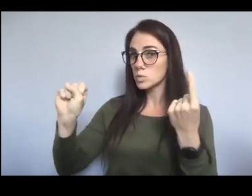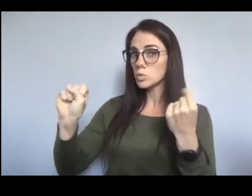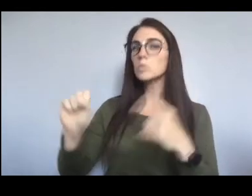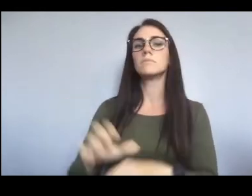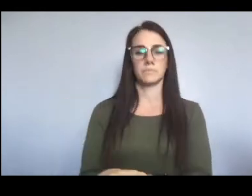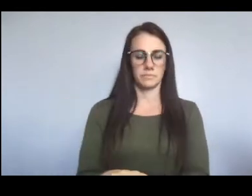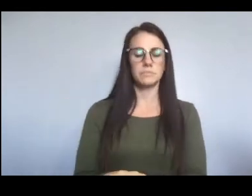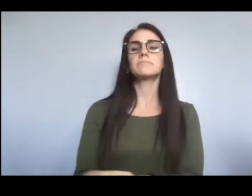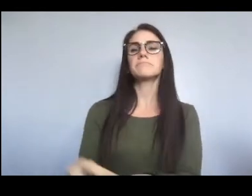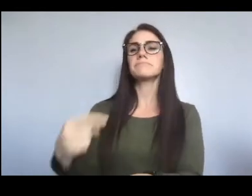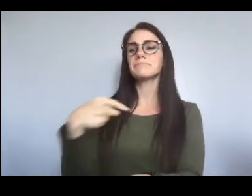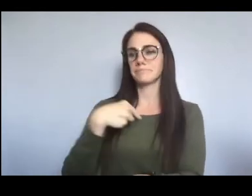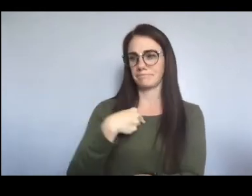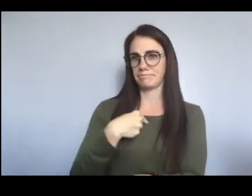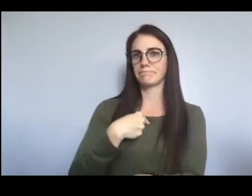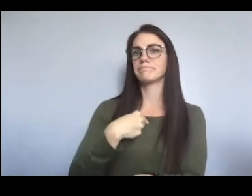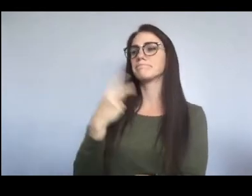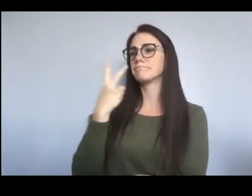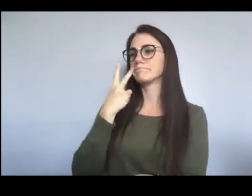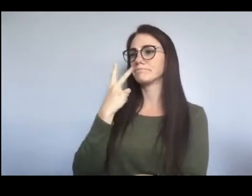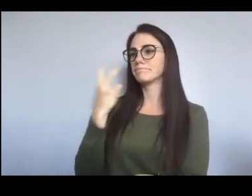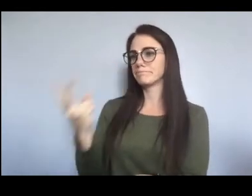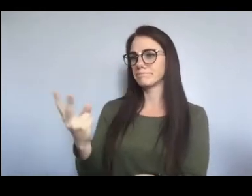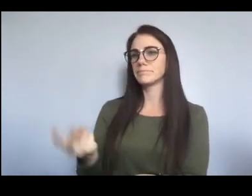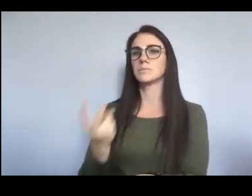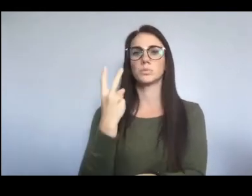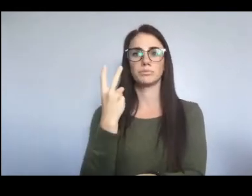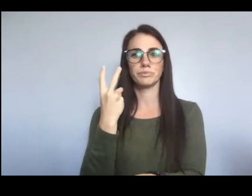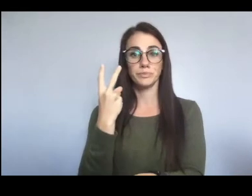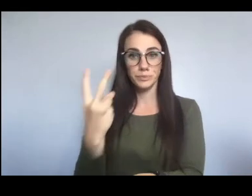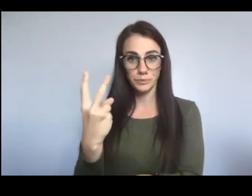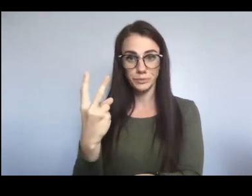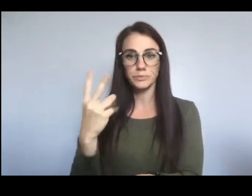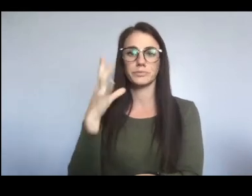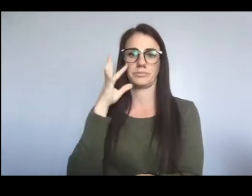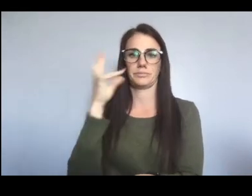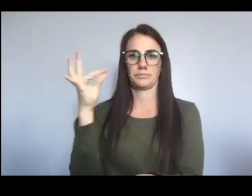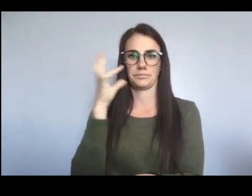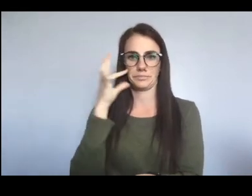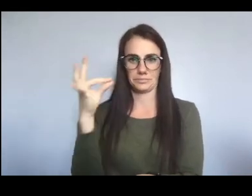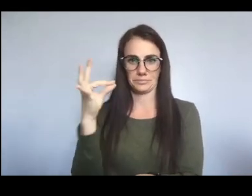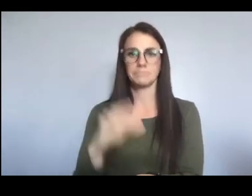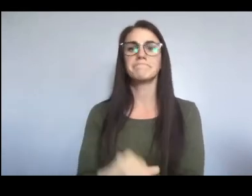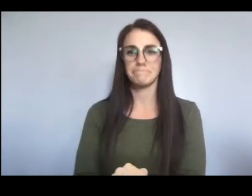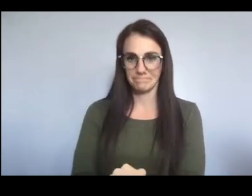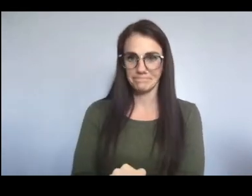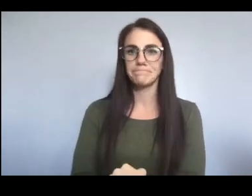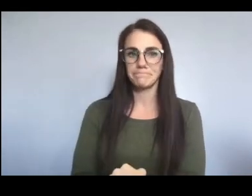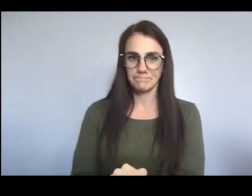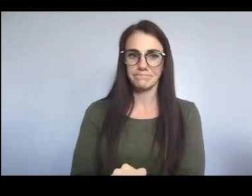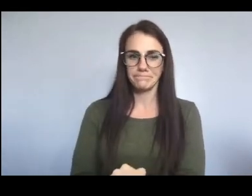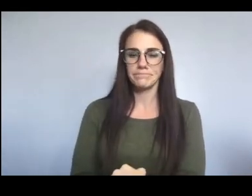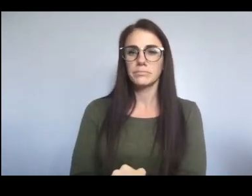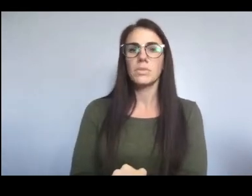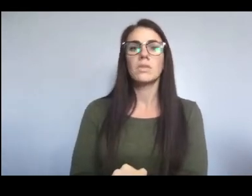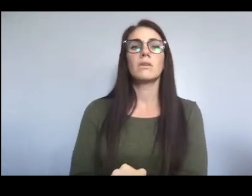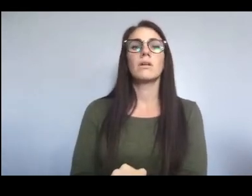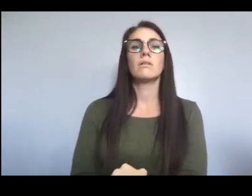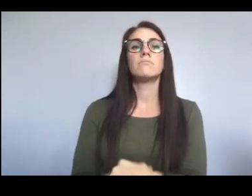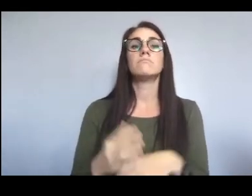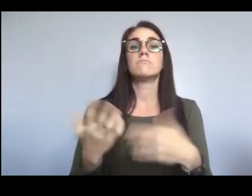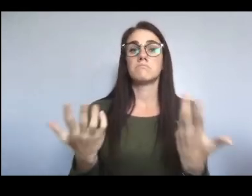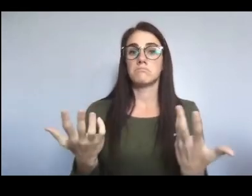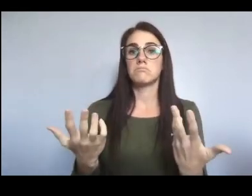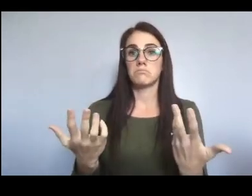cats, I can sign I see 2 and then sign cat, and that becomes